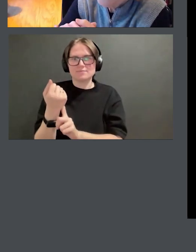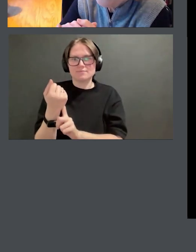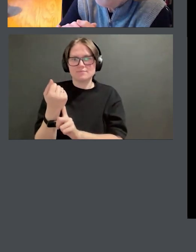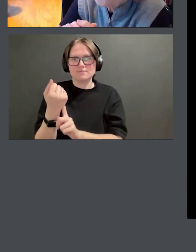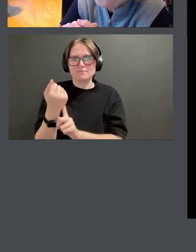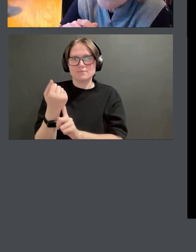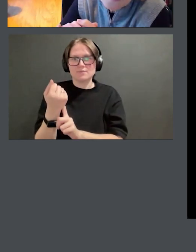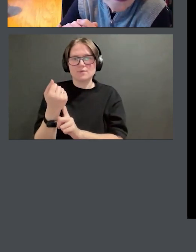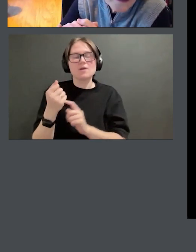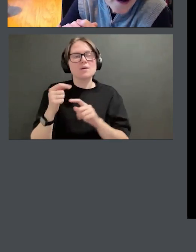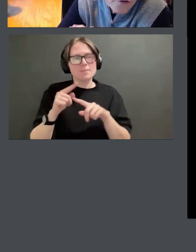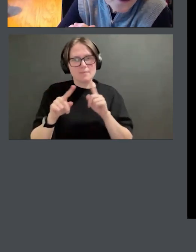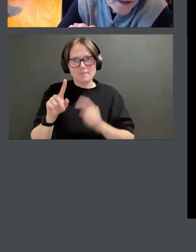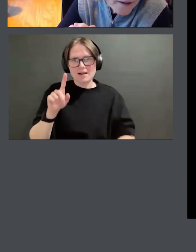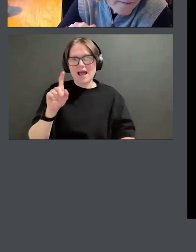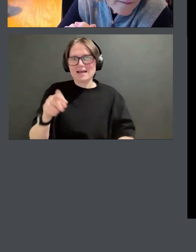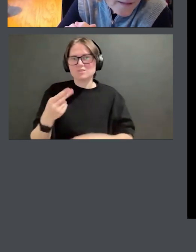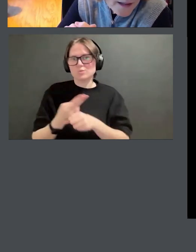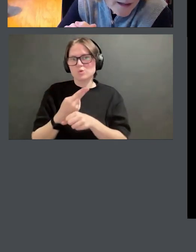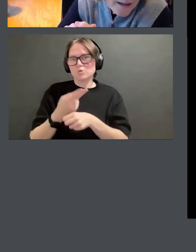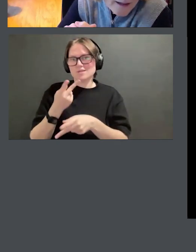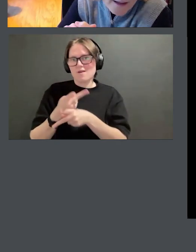has to be used carefully.